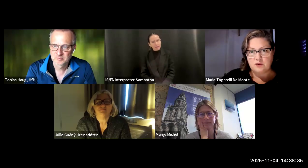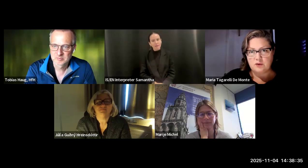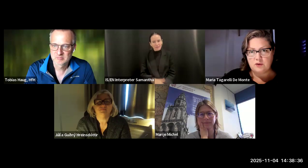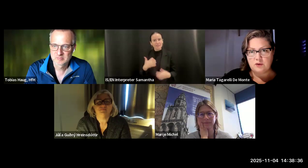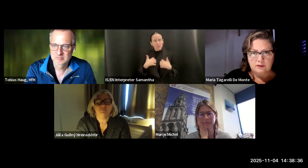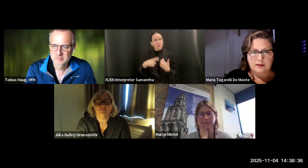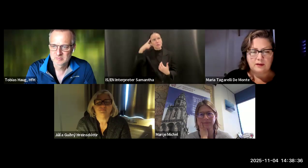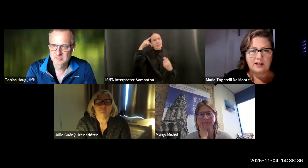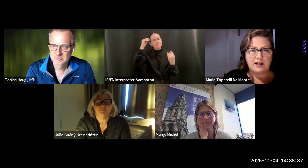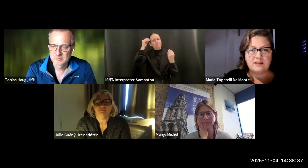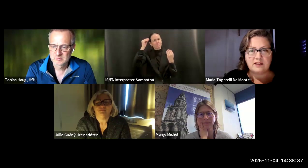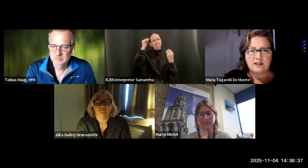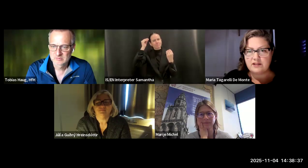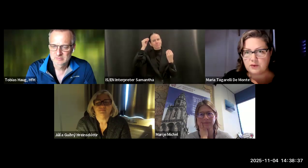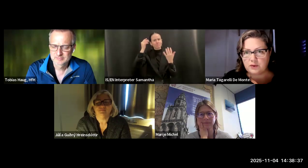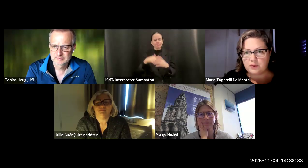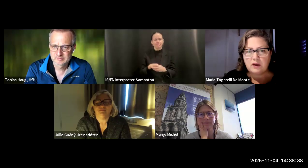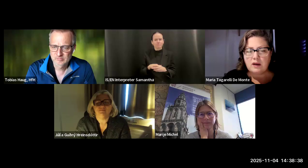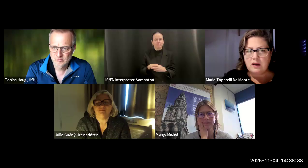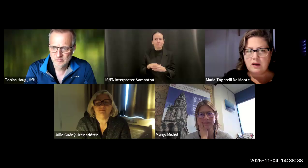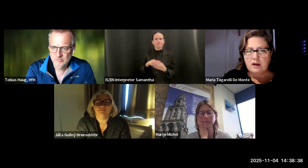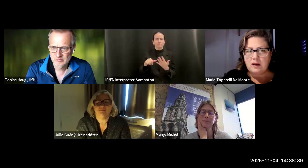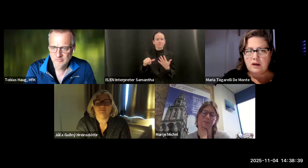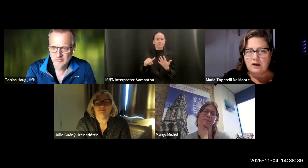can still do, what else there is to